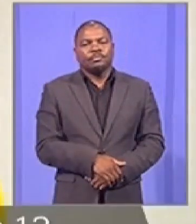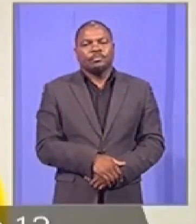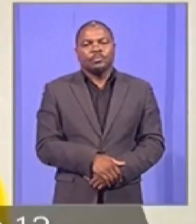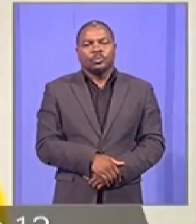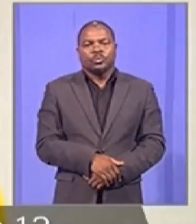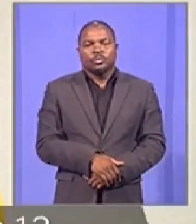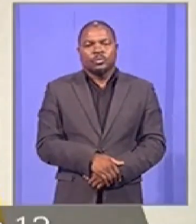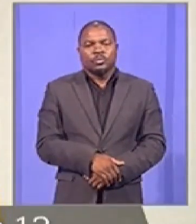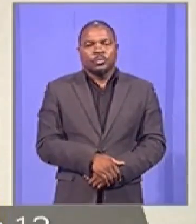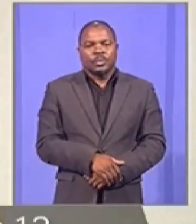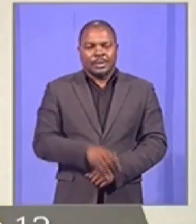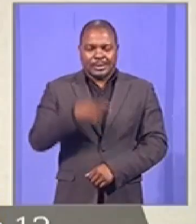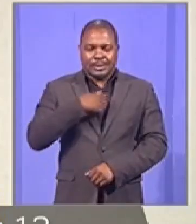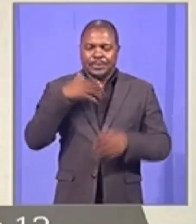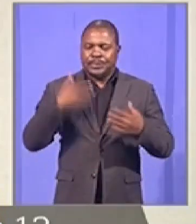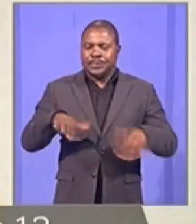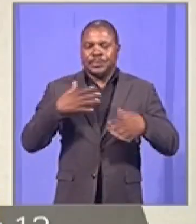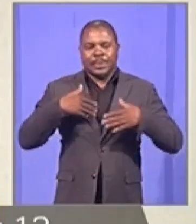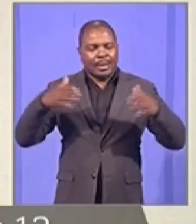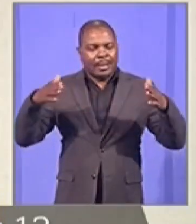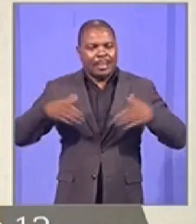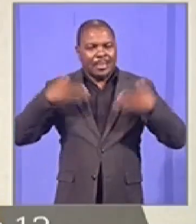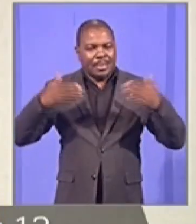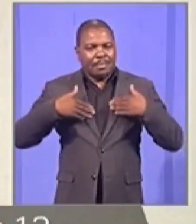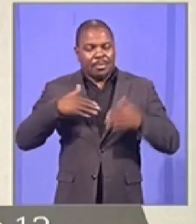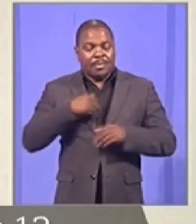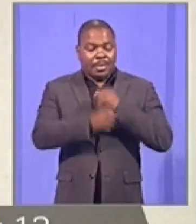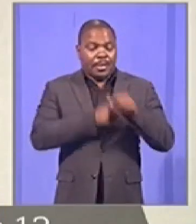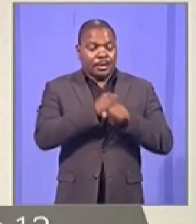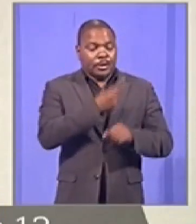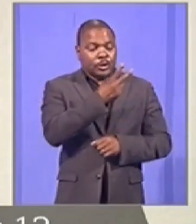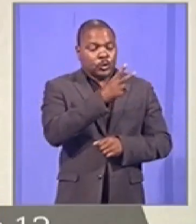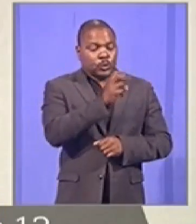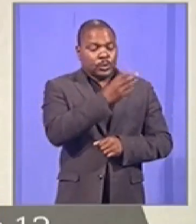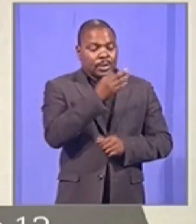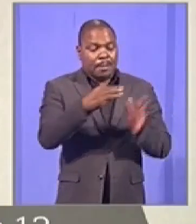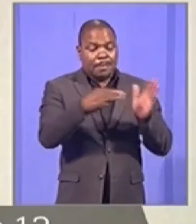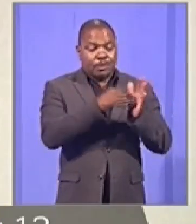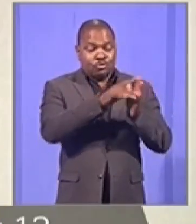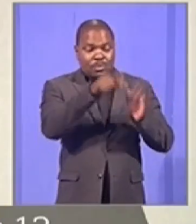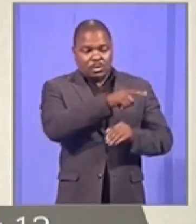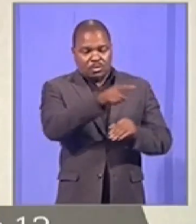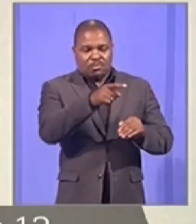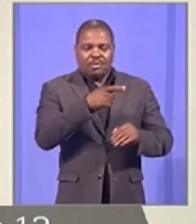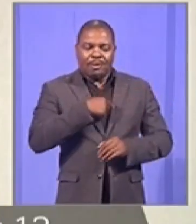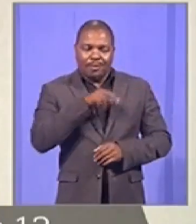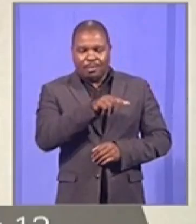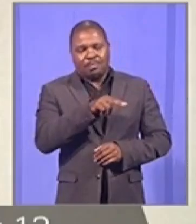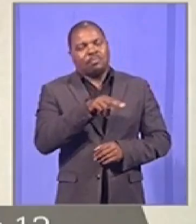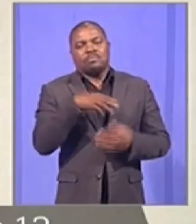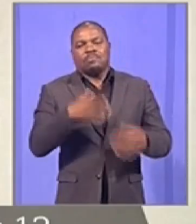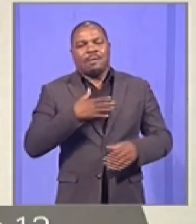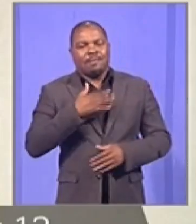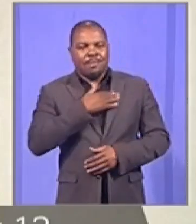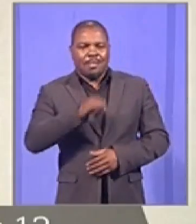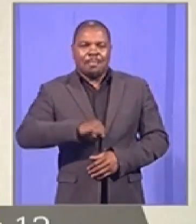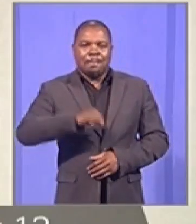I'm delighted with the 2023 matriculants. They have made us proud as a